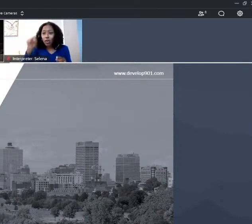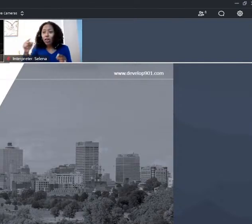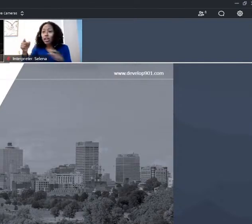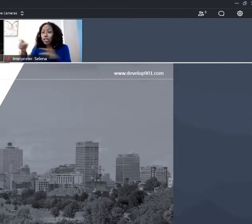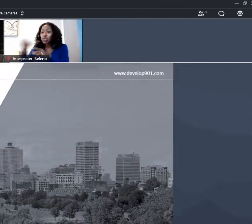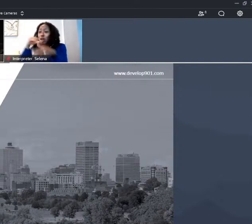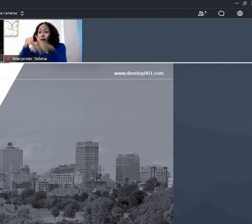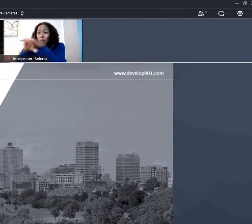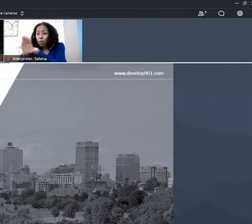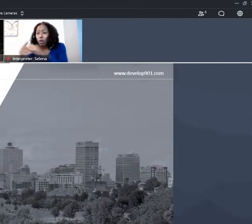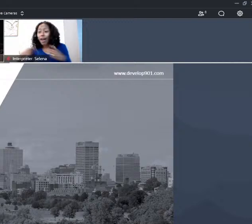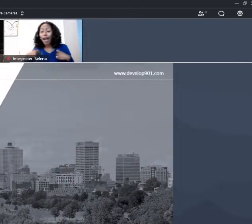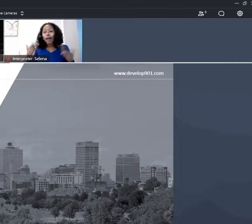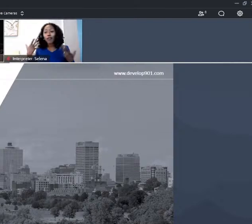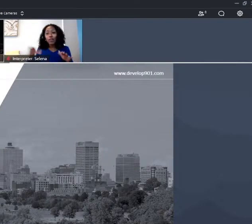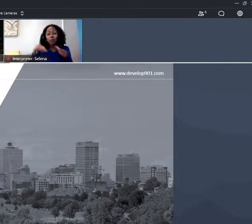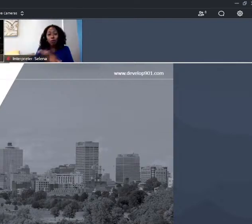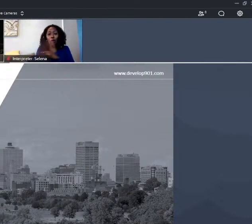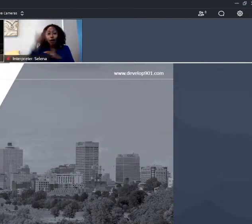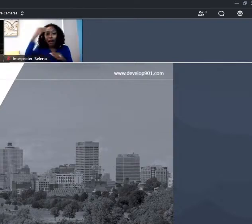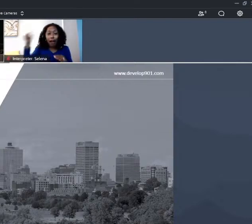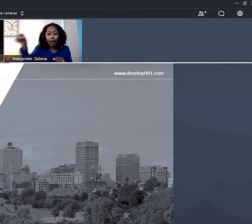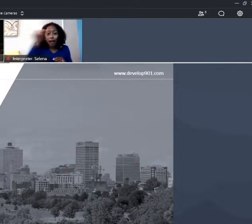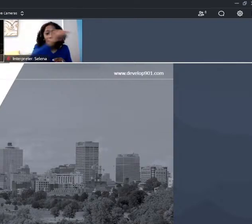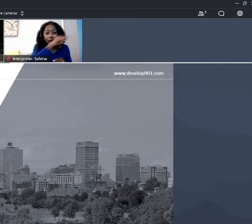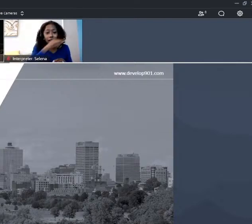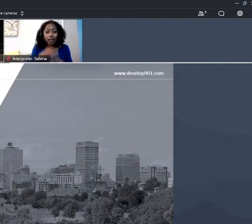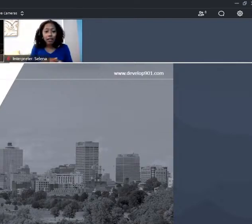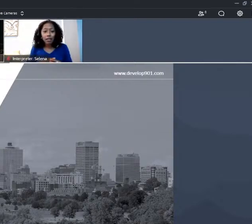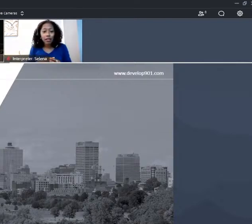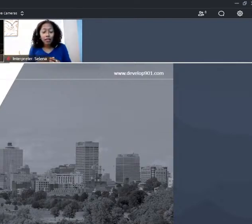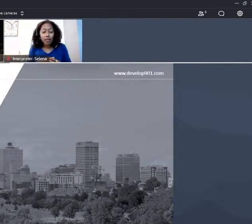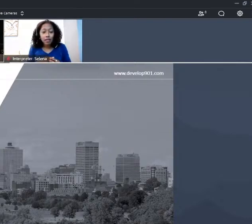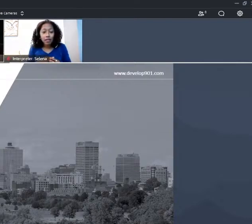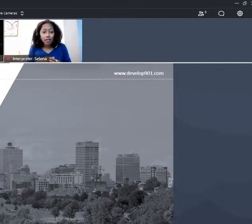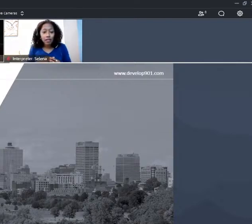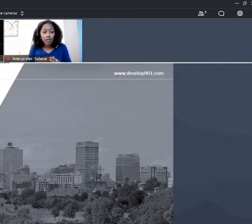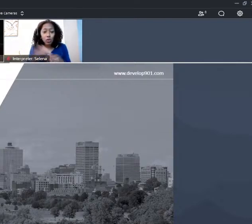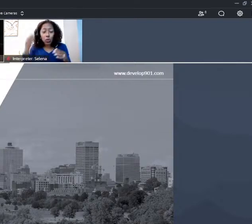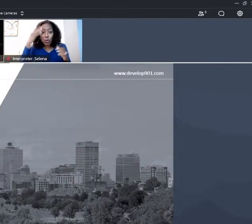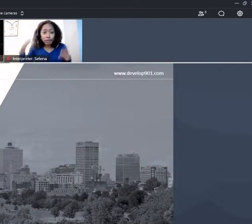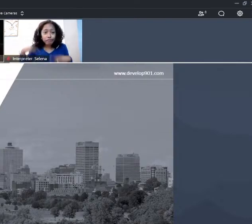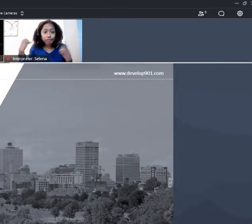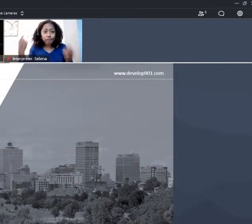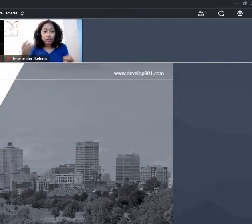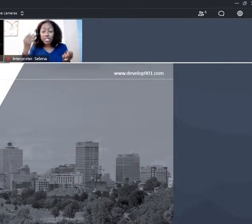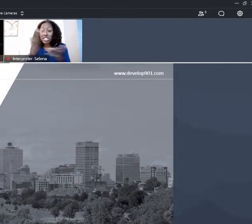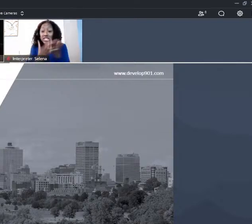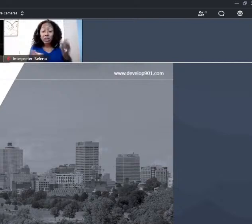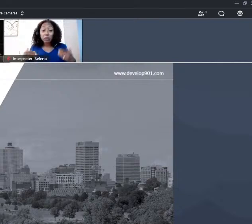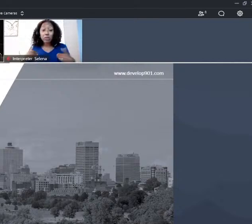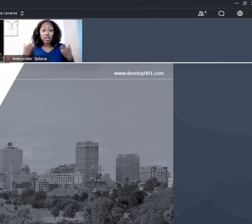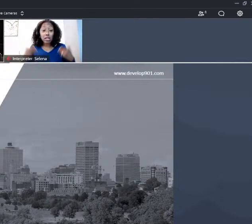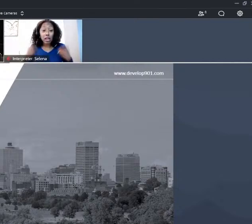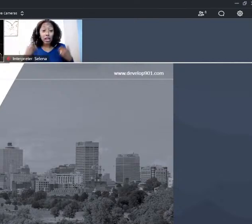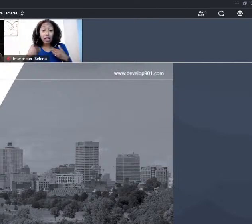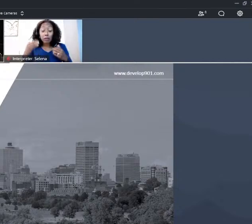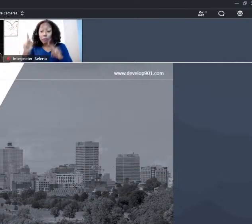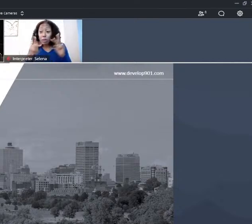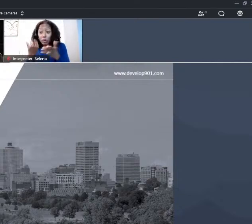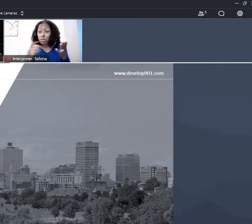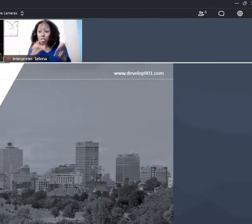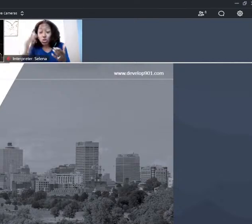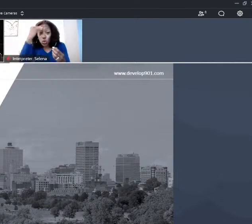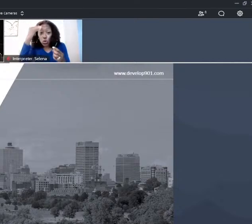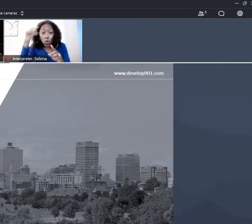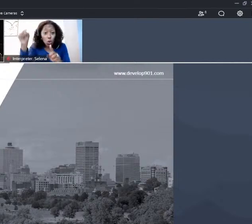sin stacks, okay? I think you know the sin stacks. You know, we've been here. Some of the young ones, y'all would not know these people. If